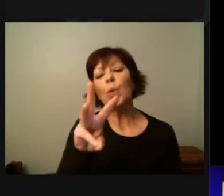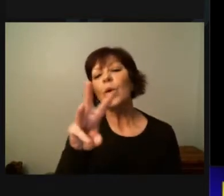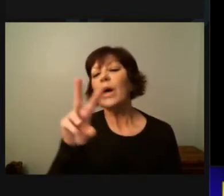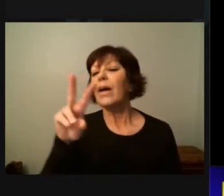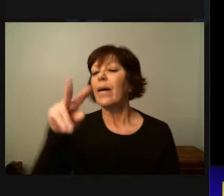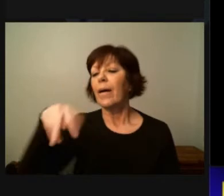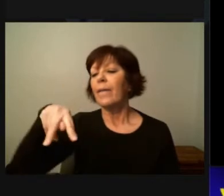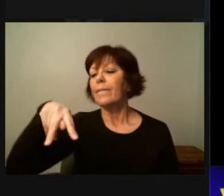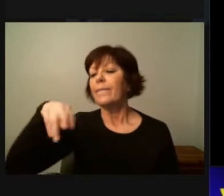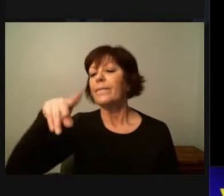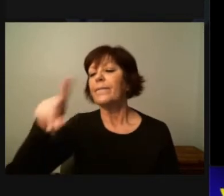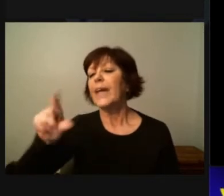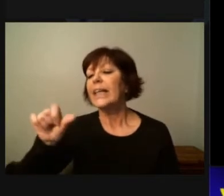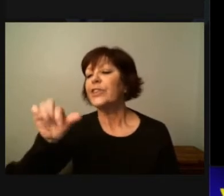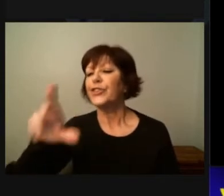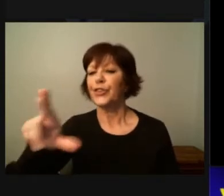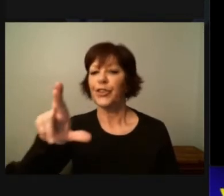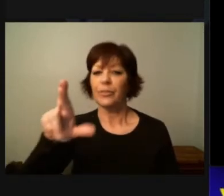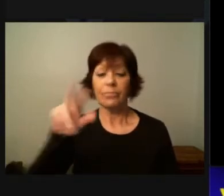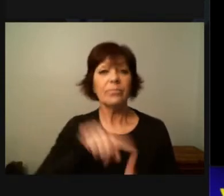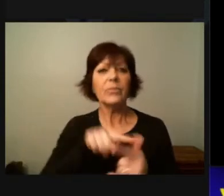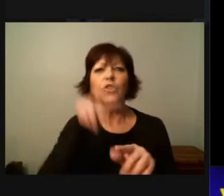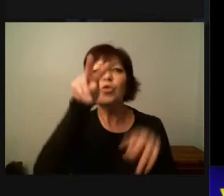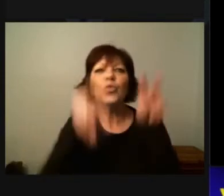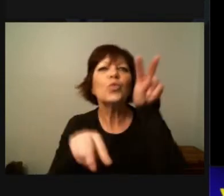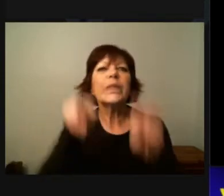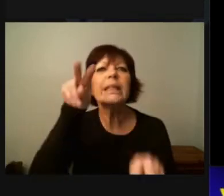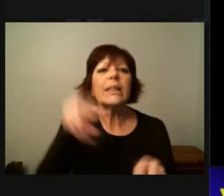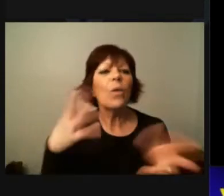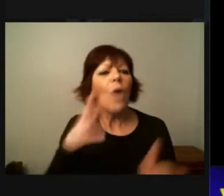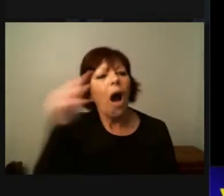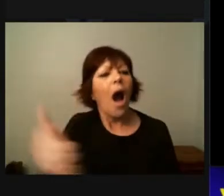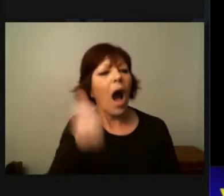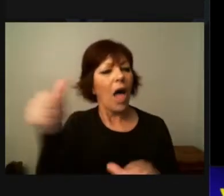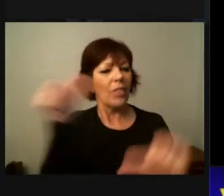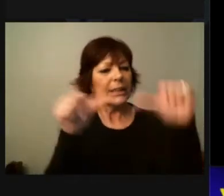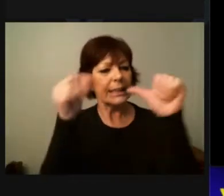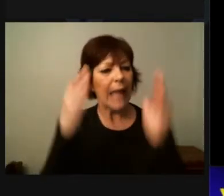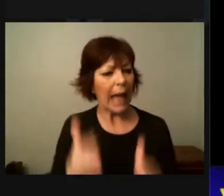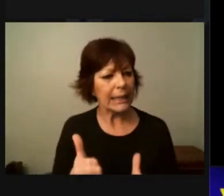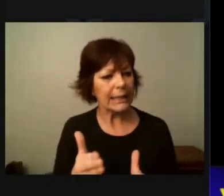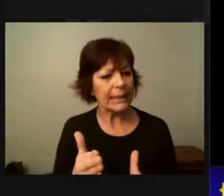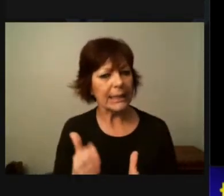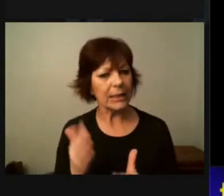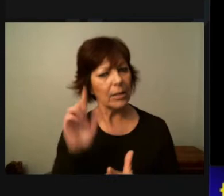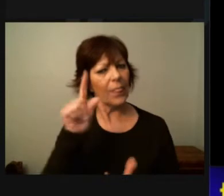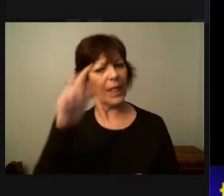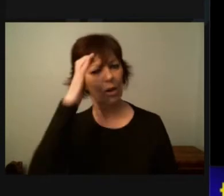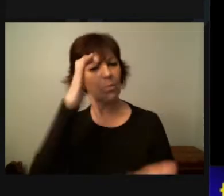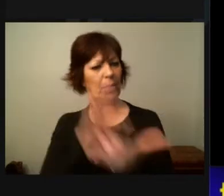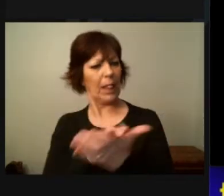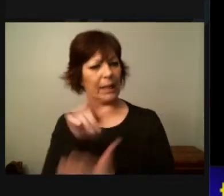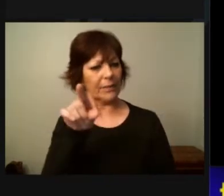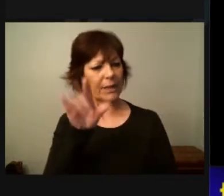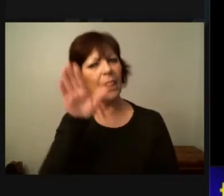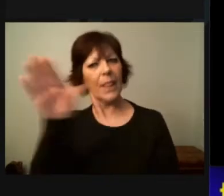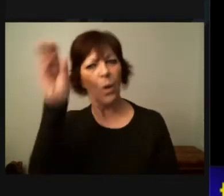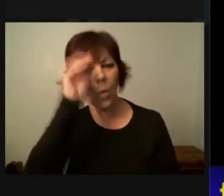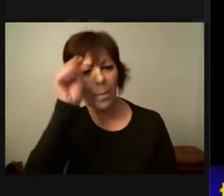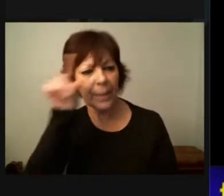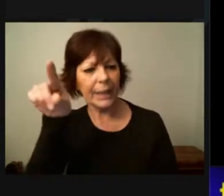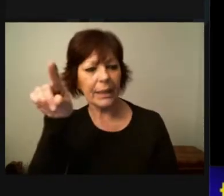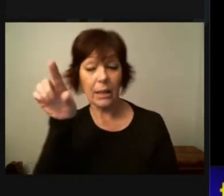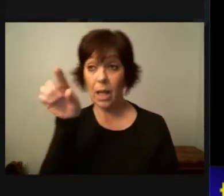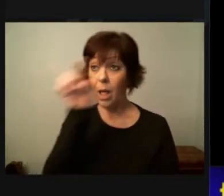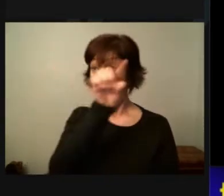read what other scientists think about the vaccine. And those peer reviews are not in any way,